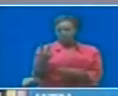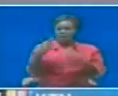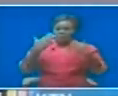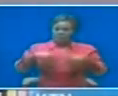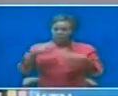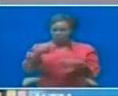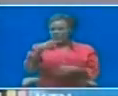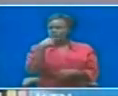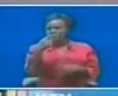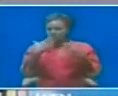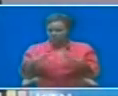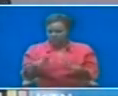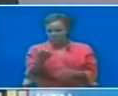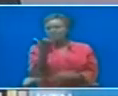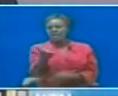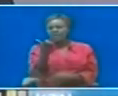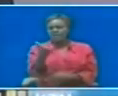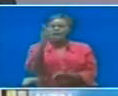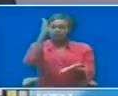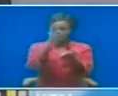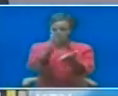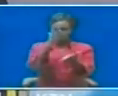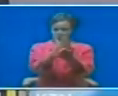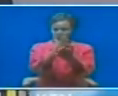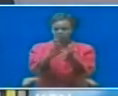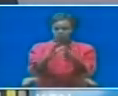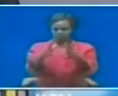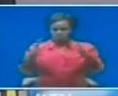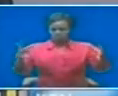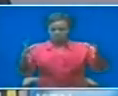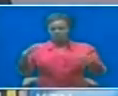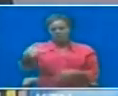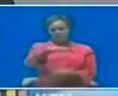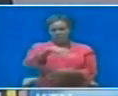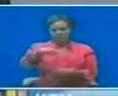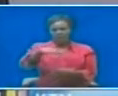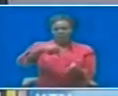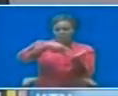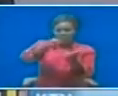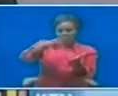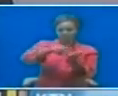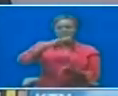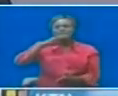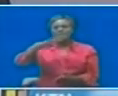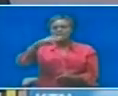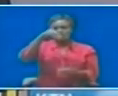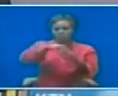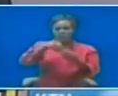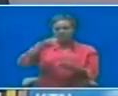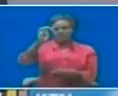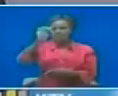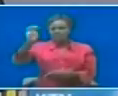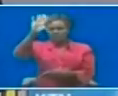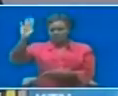people you mentioned do exist, and it's certainly a growing field. Paid speaking circuit within the East Africa region